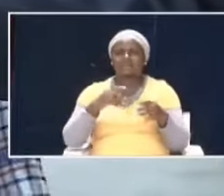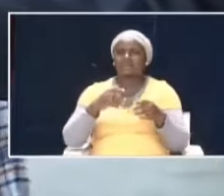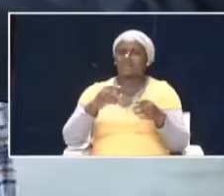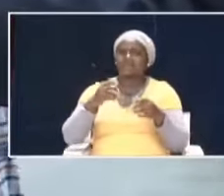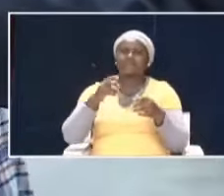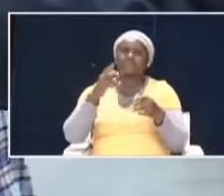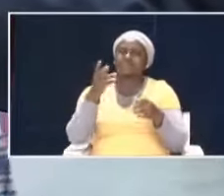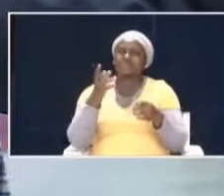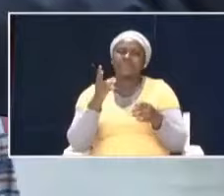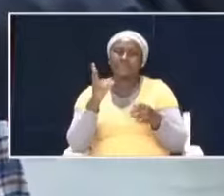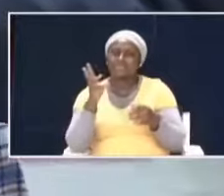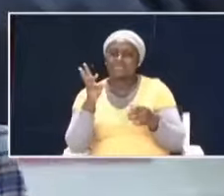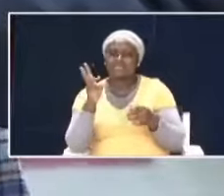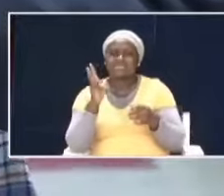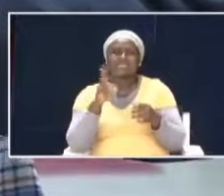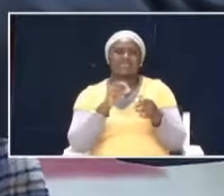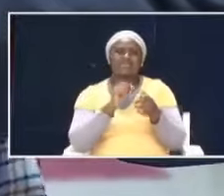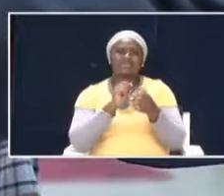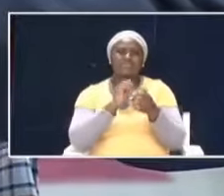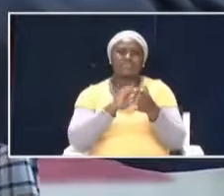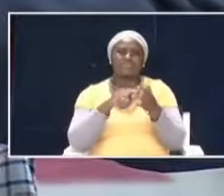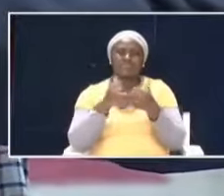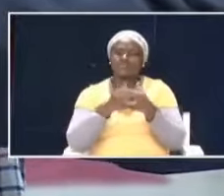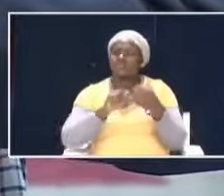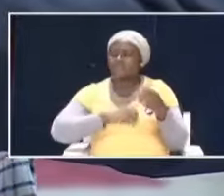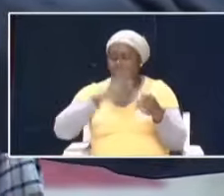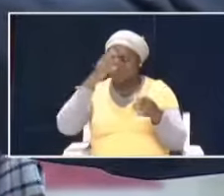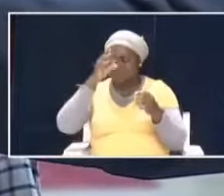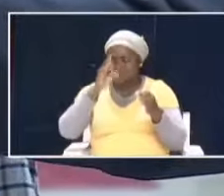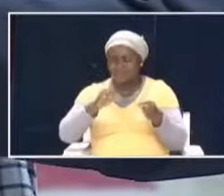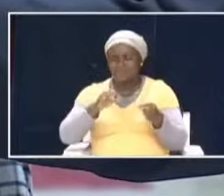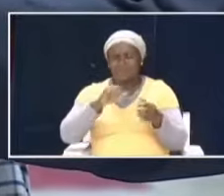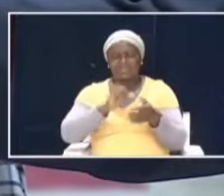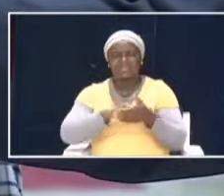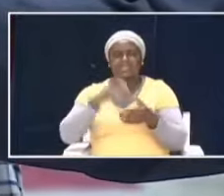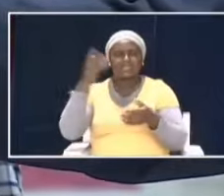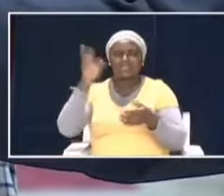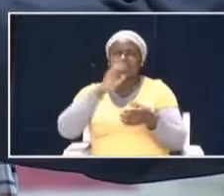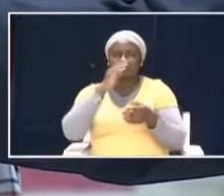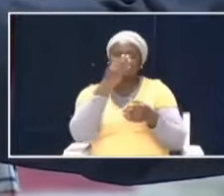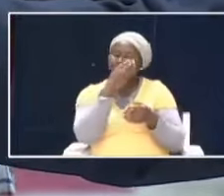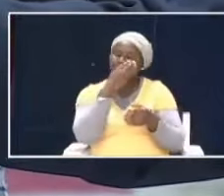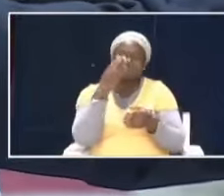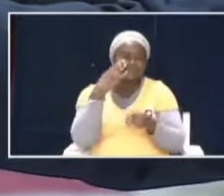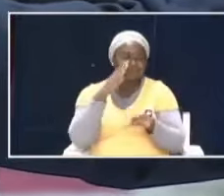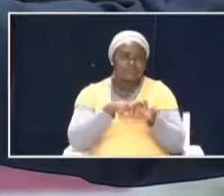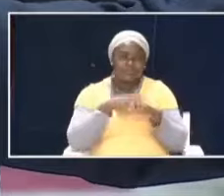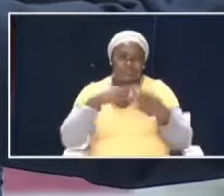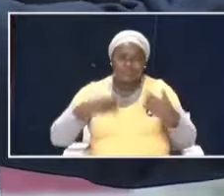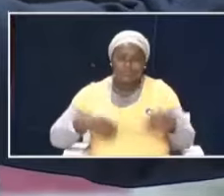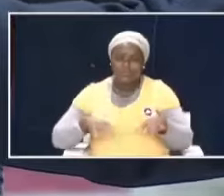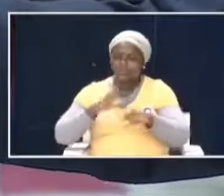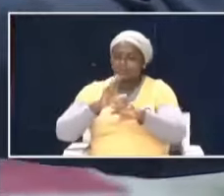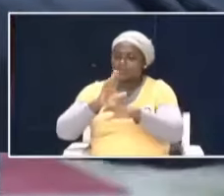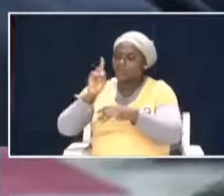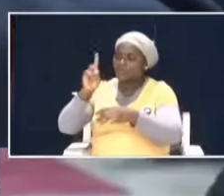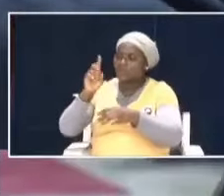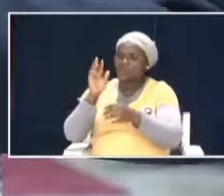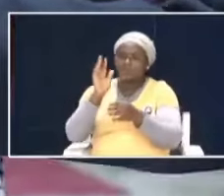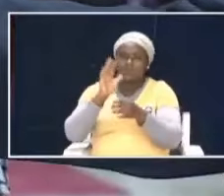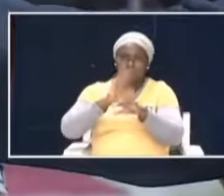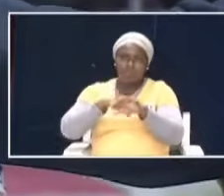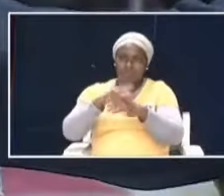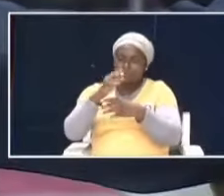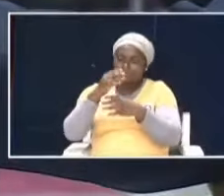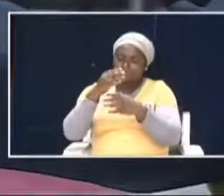that there were 2 handkerchiefs on my body, one on my neck and the other one on my leg, which I asked where they were from, and they